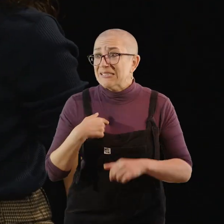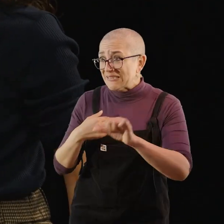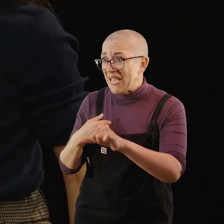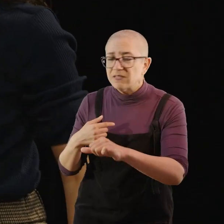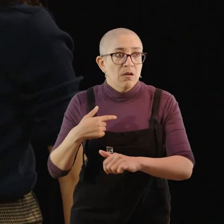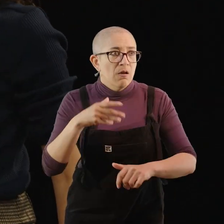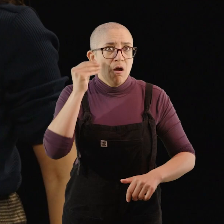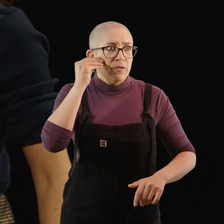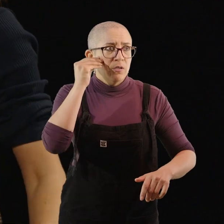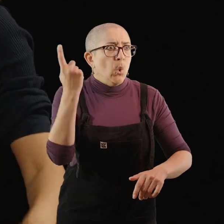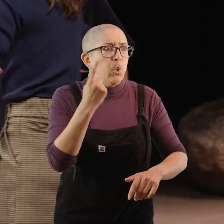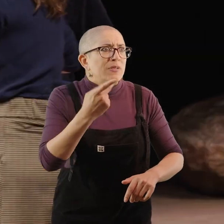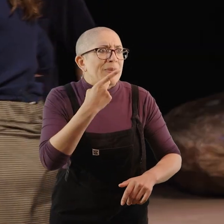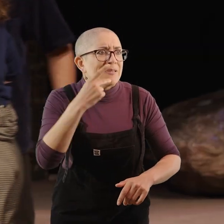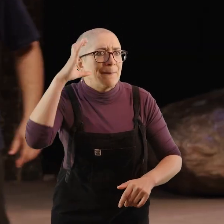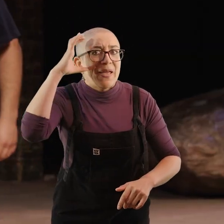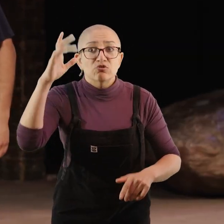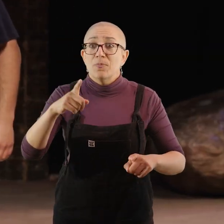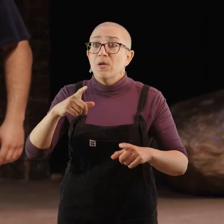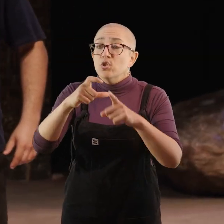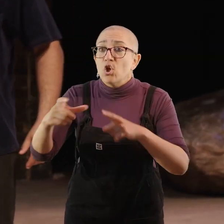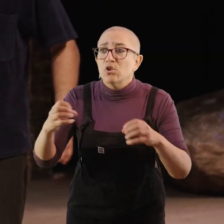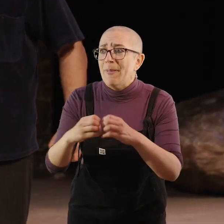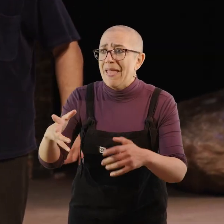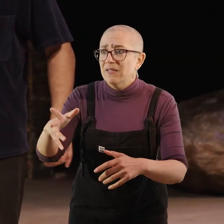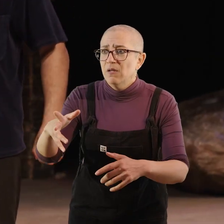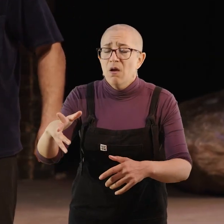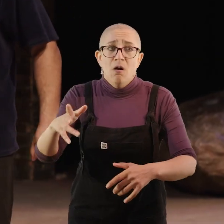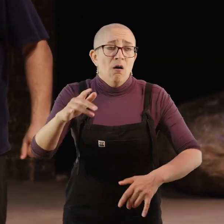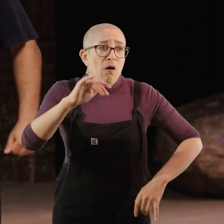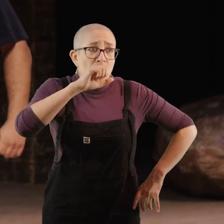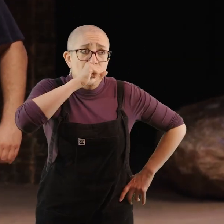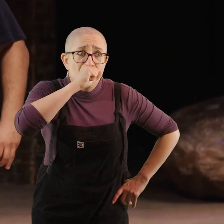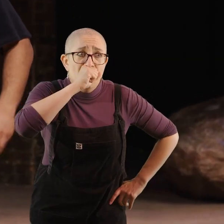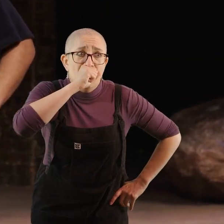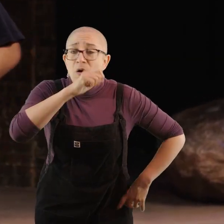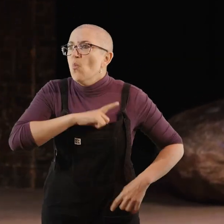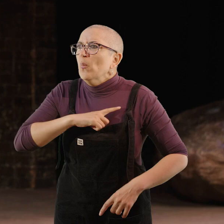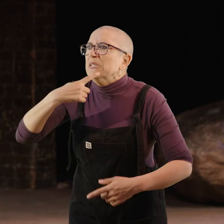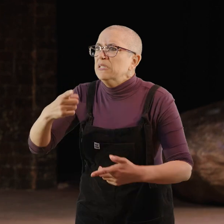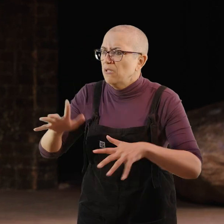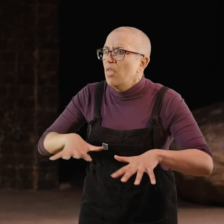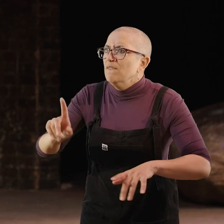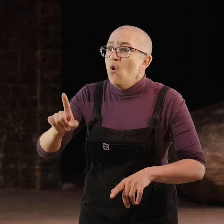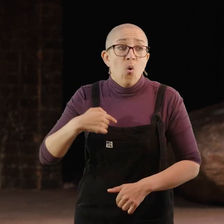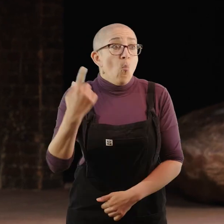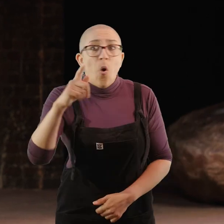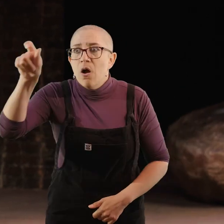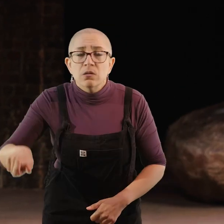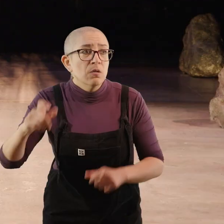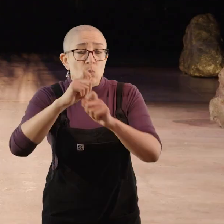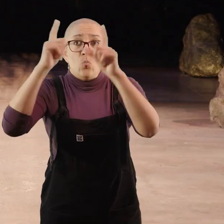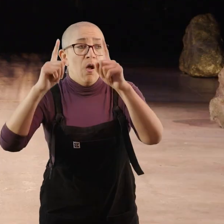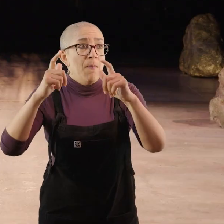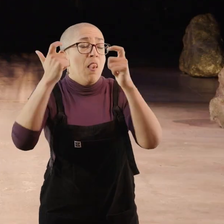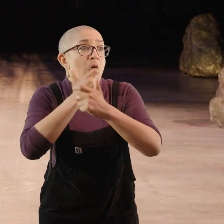Hark! Who lies in the second chamber? Donald Bain. Oh, this is a sorry I sight. foolish not to see a sorry sight. There's one did laugh in his sleep, and one